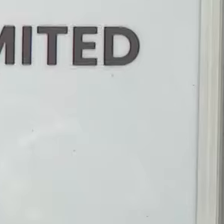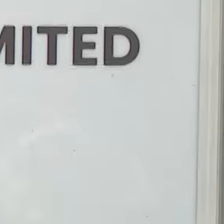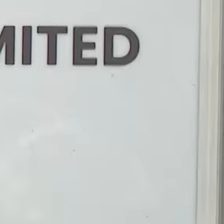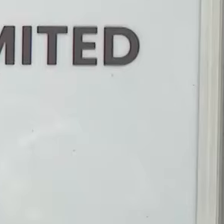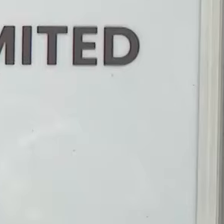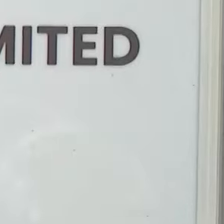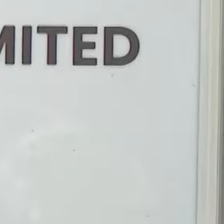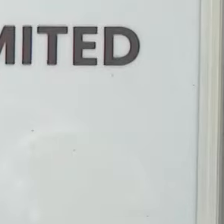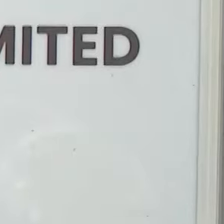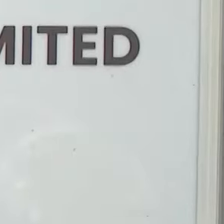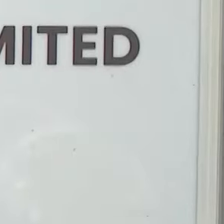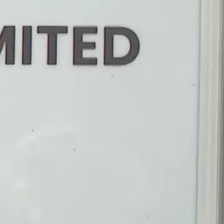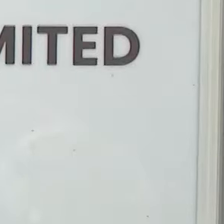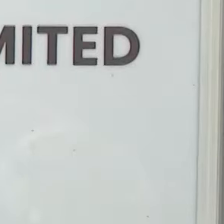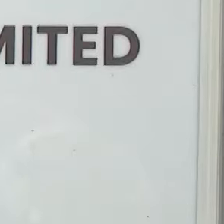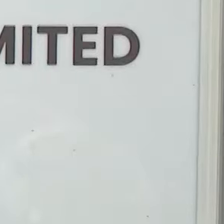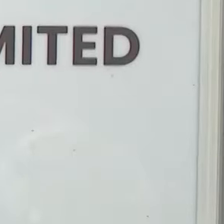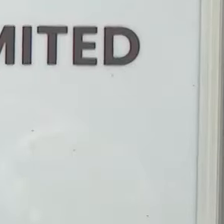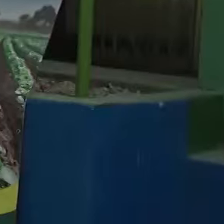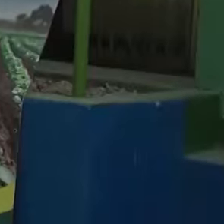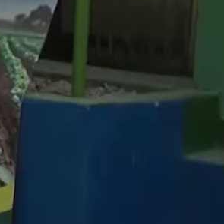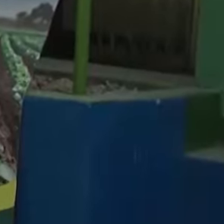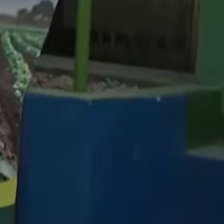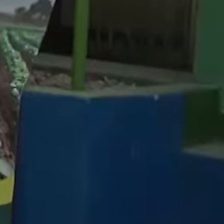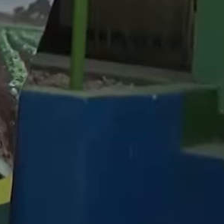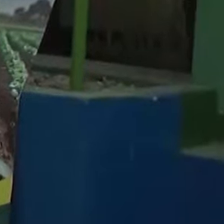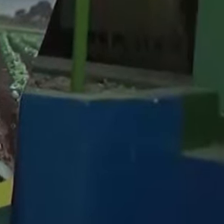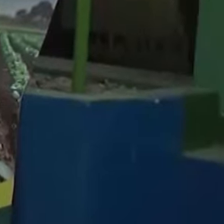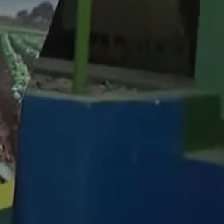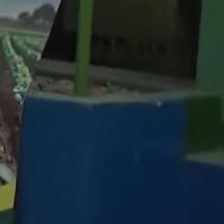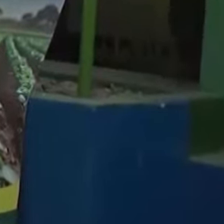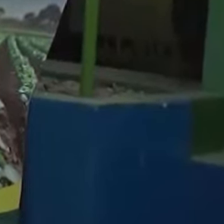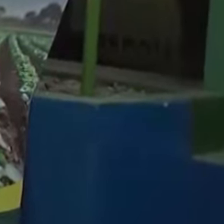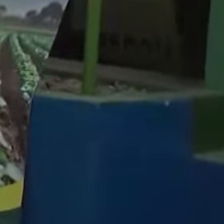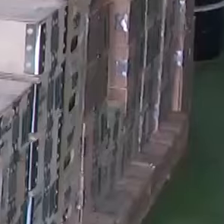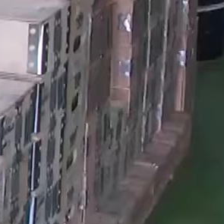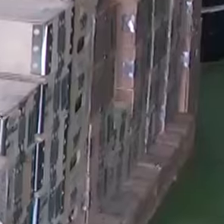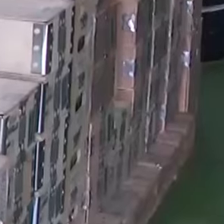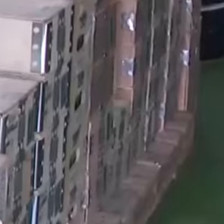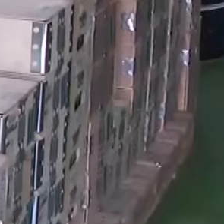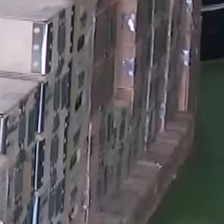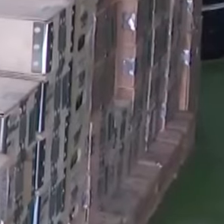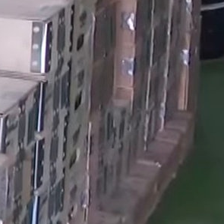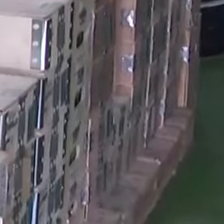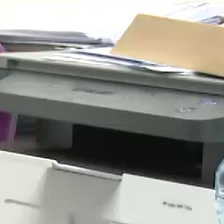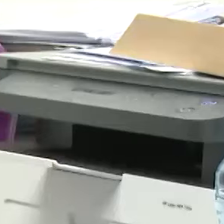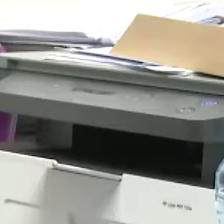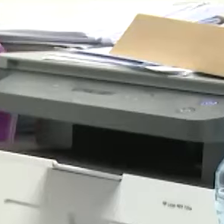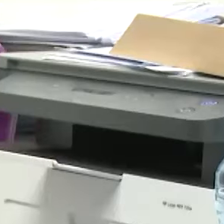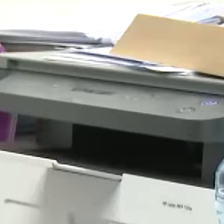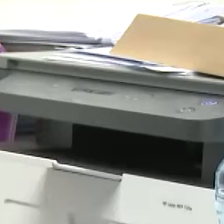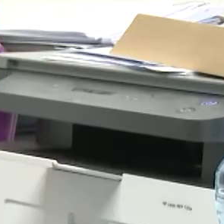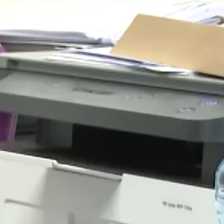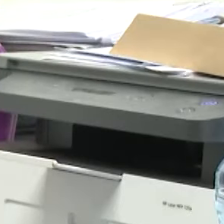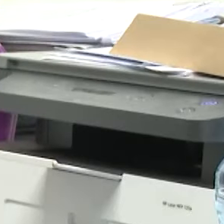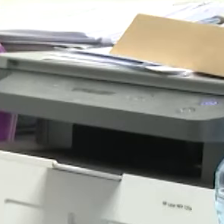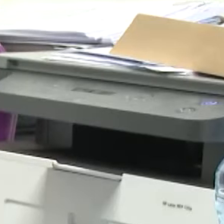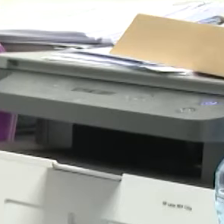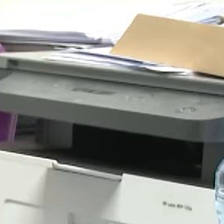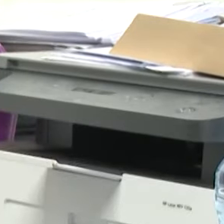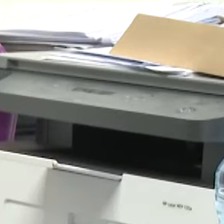Commercial Show Cooperative Society of Zambia Limited hinted that more space has been allocated to the promotion of smart agriculture. From our part, from